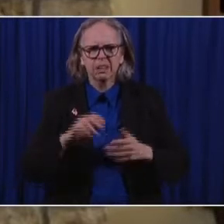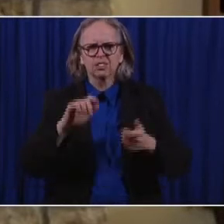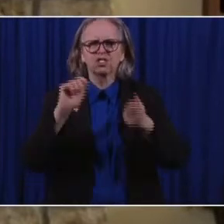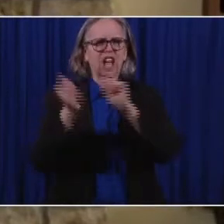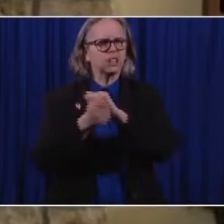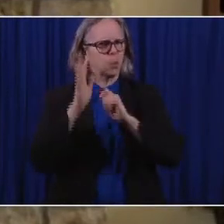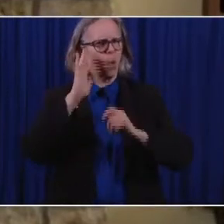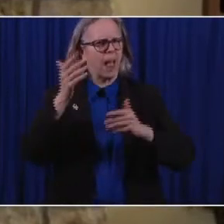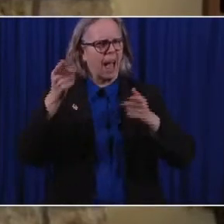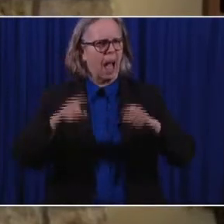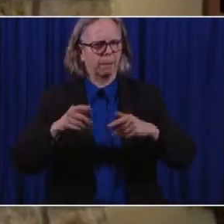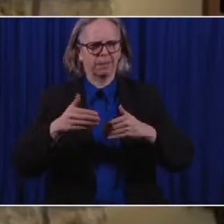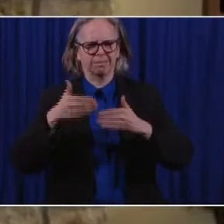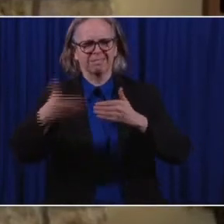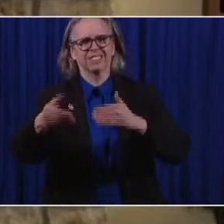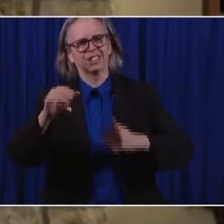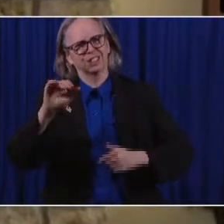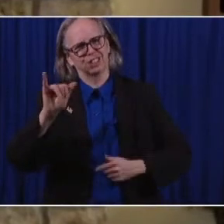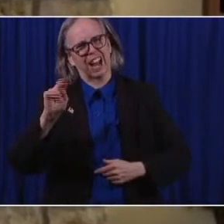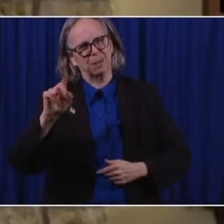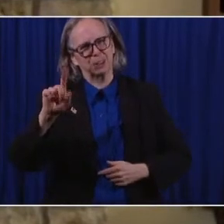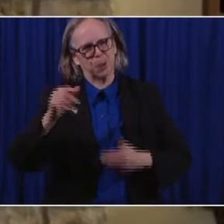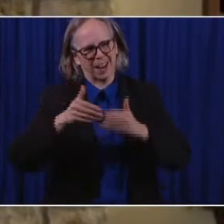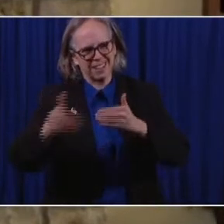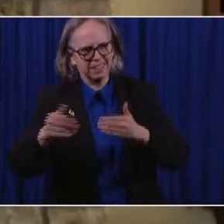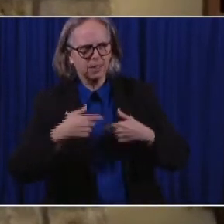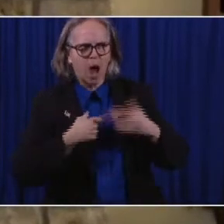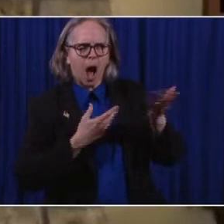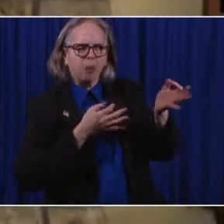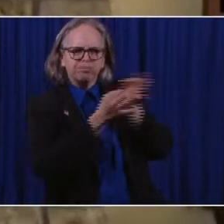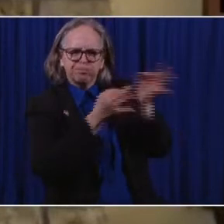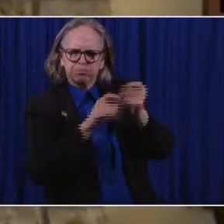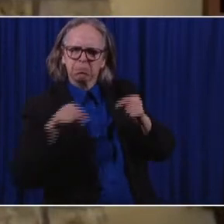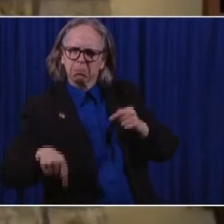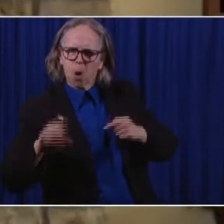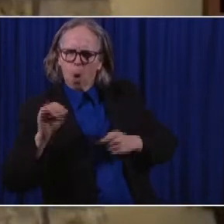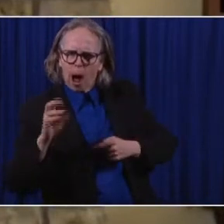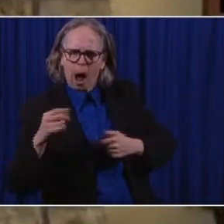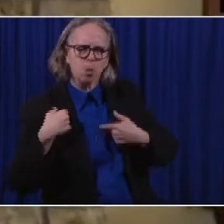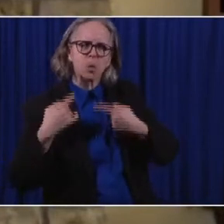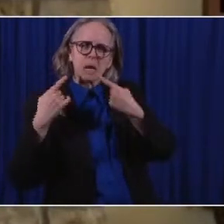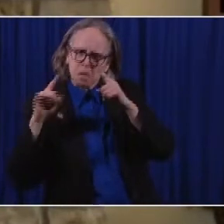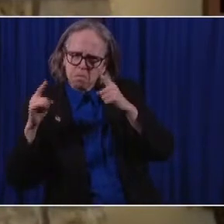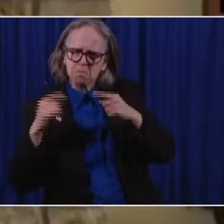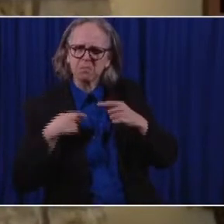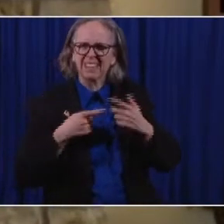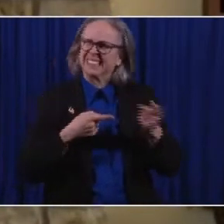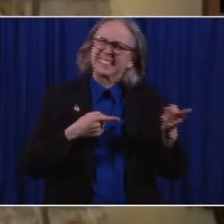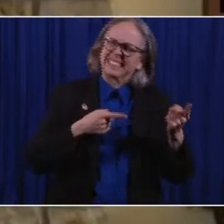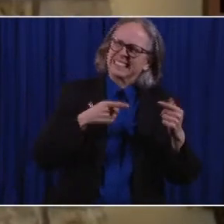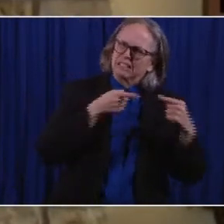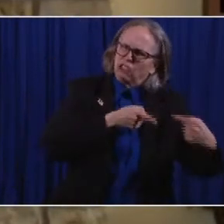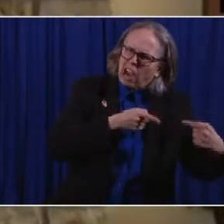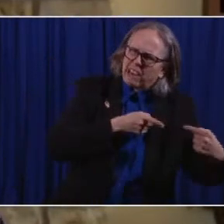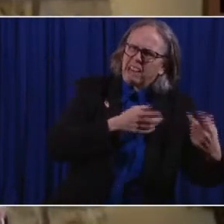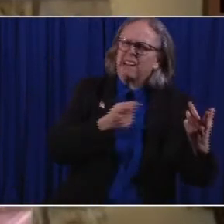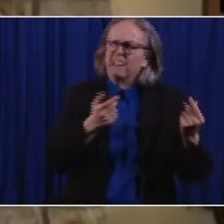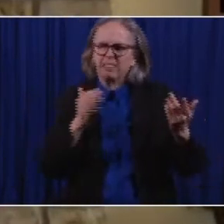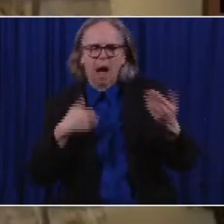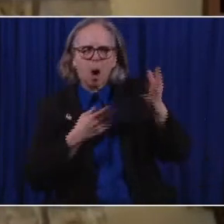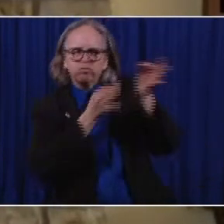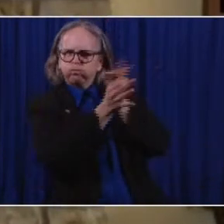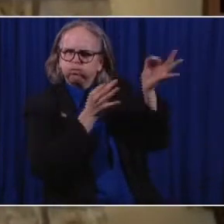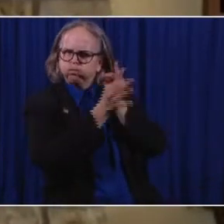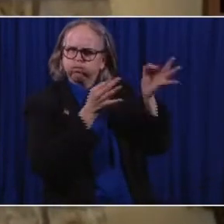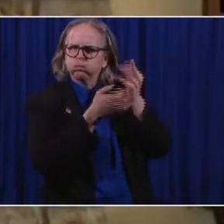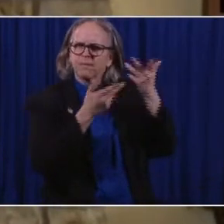them about, what we were seeing, what was working in Ohio, frankly, what was not working as well, and just kind of where we were, that we'd really front loaded